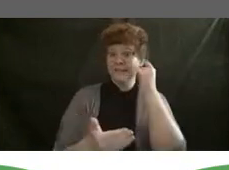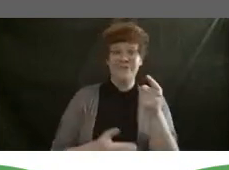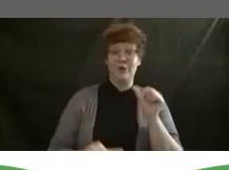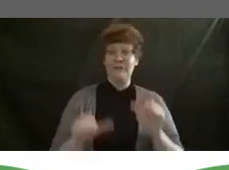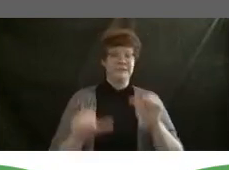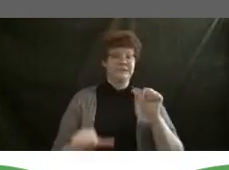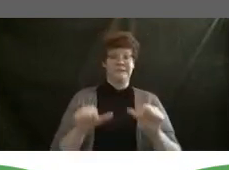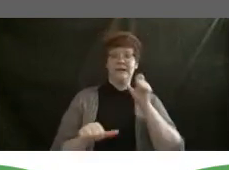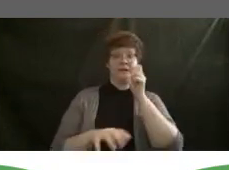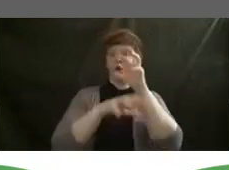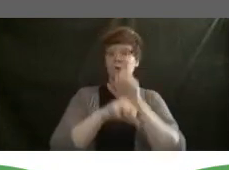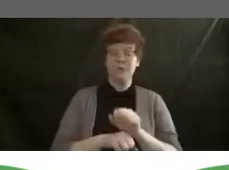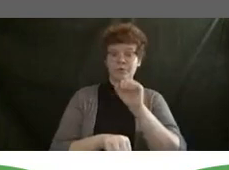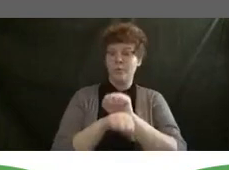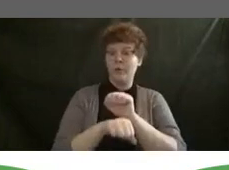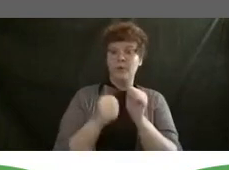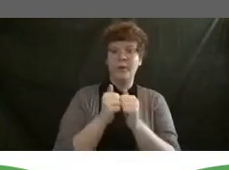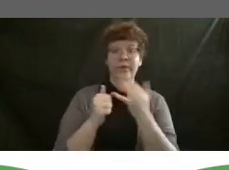colors